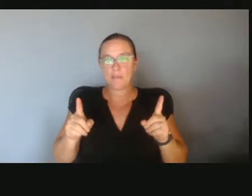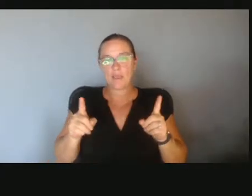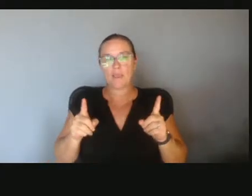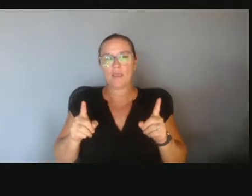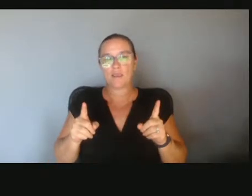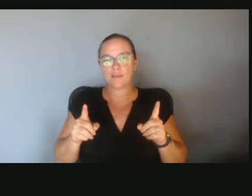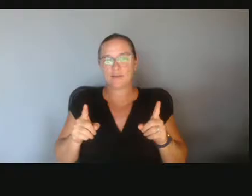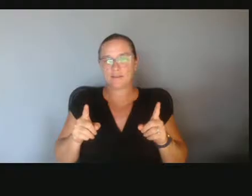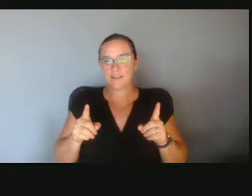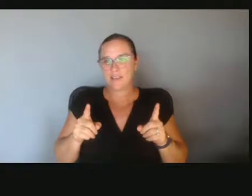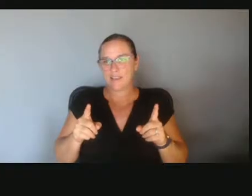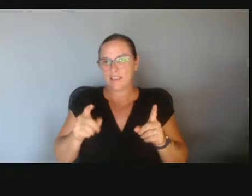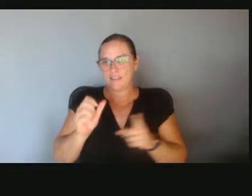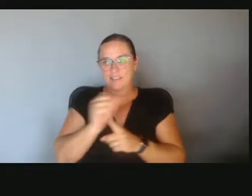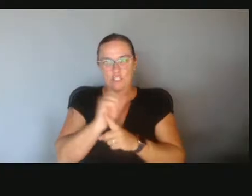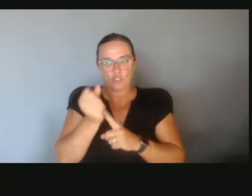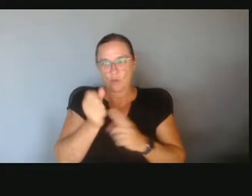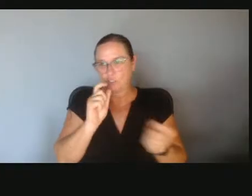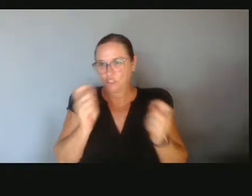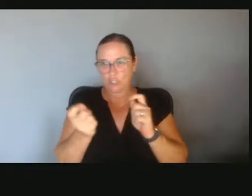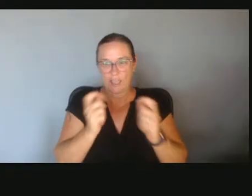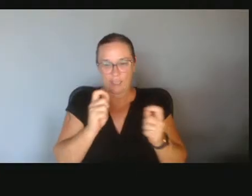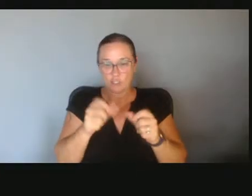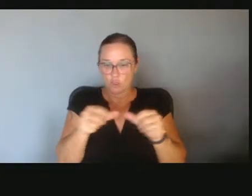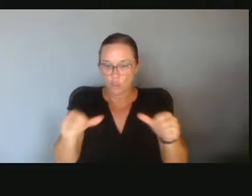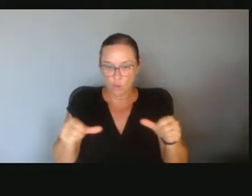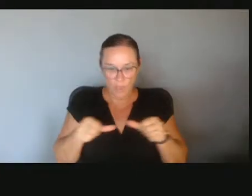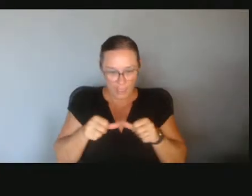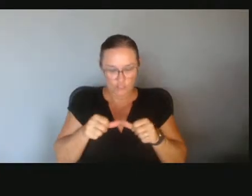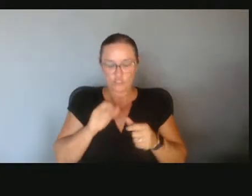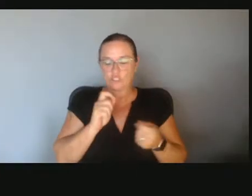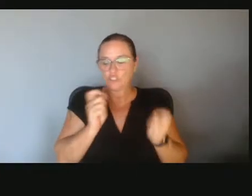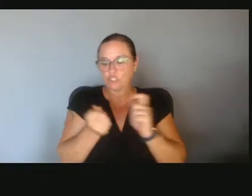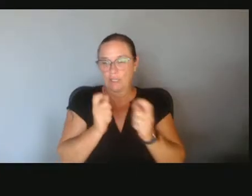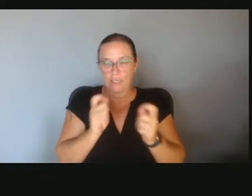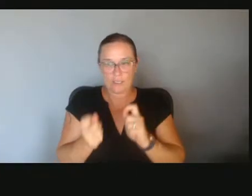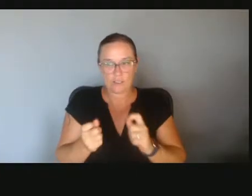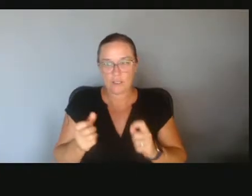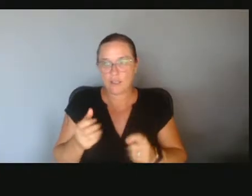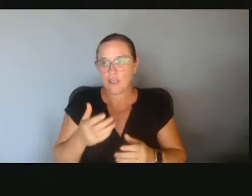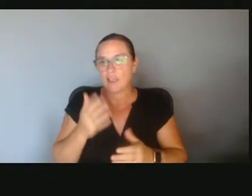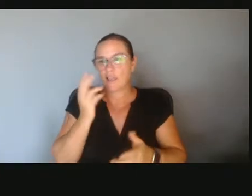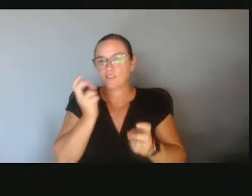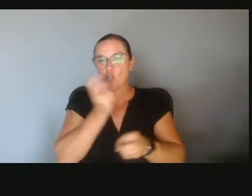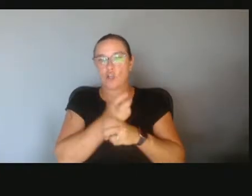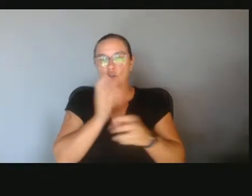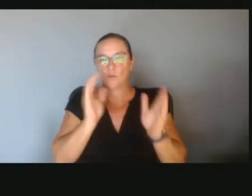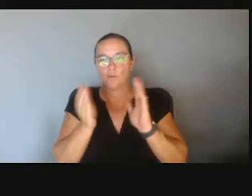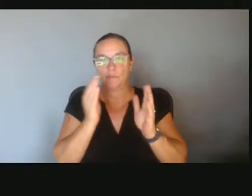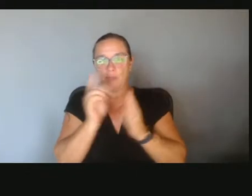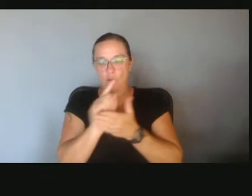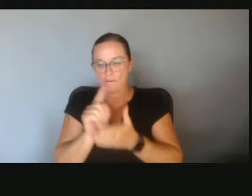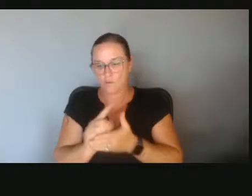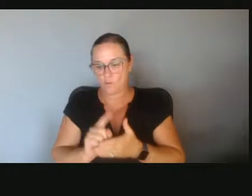are shifting. The locations may be shifting, so it's hard to compare exactly from one week to the next. It's kind of a moving target.